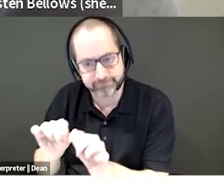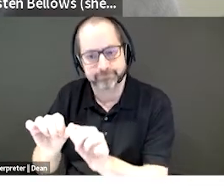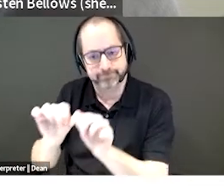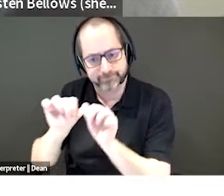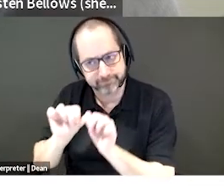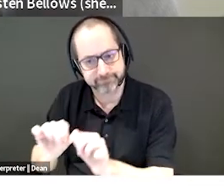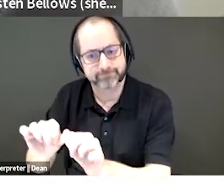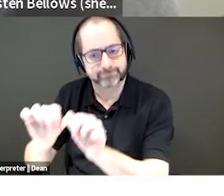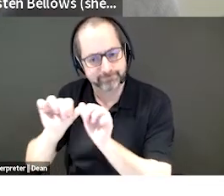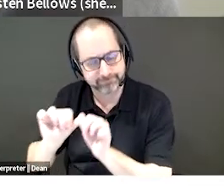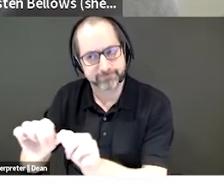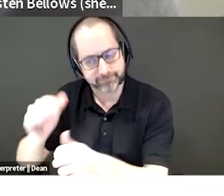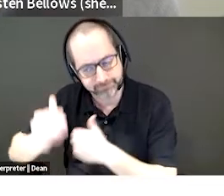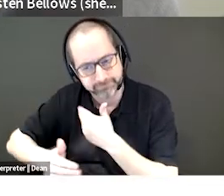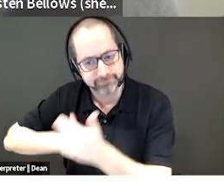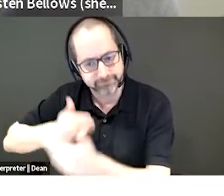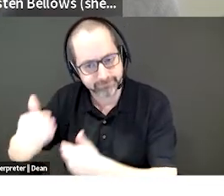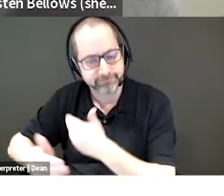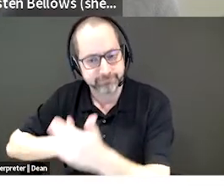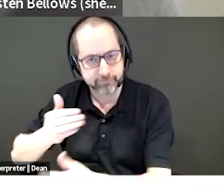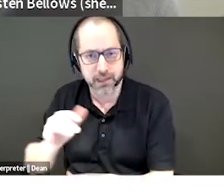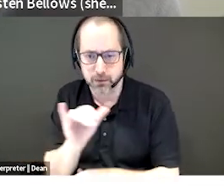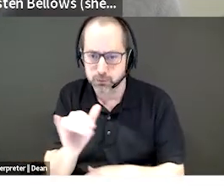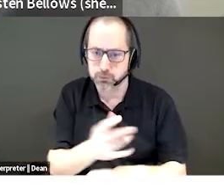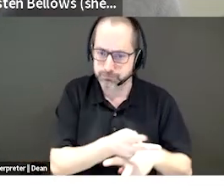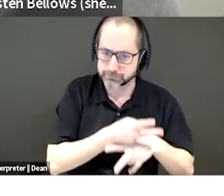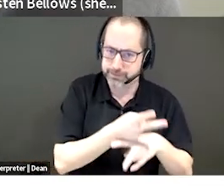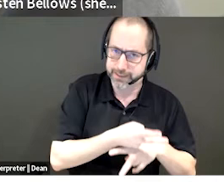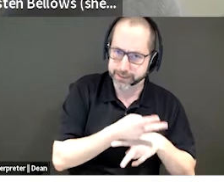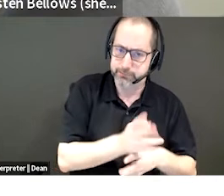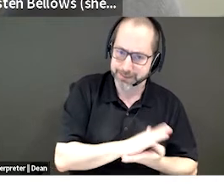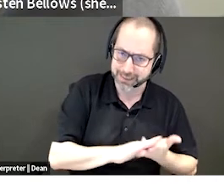that this is a process and to show yourself some compassion.